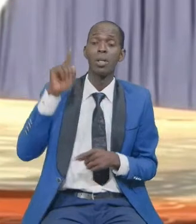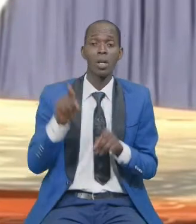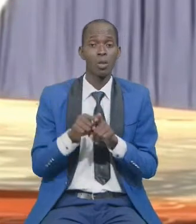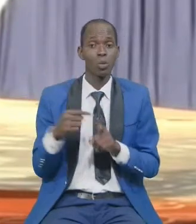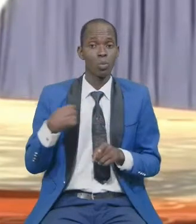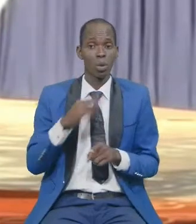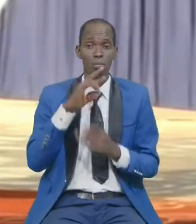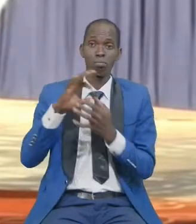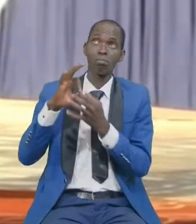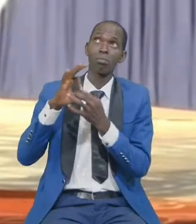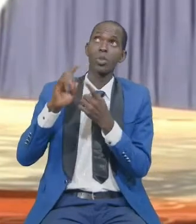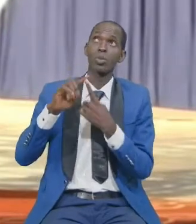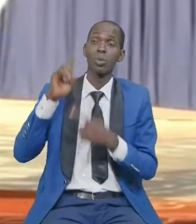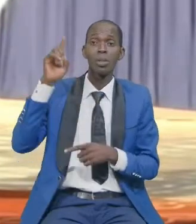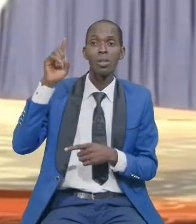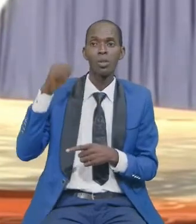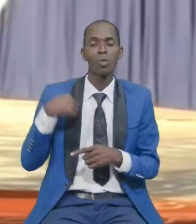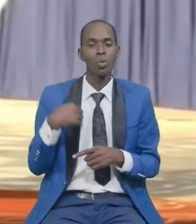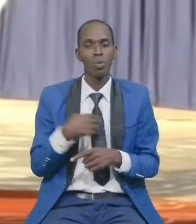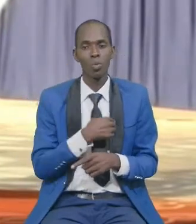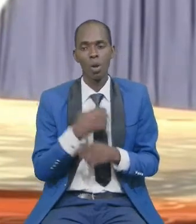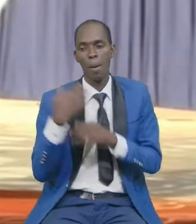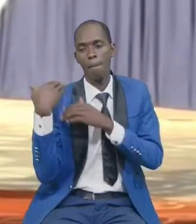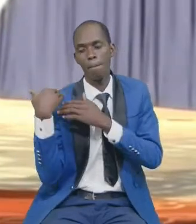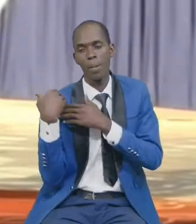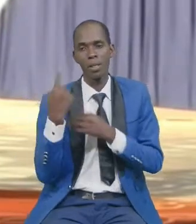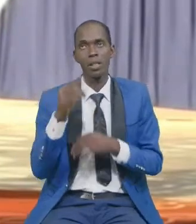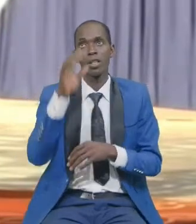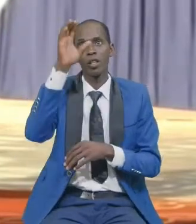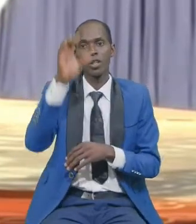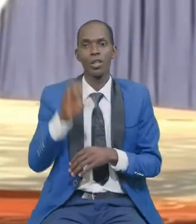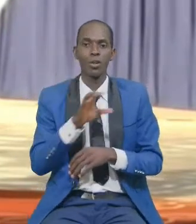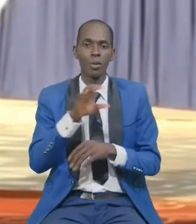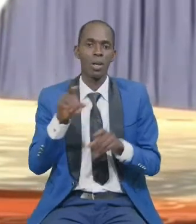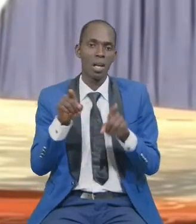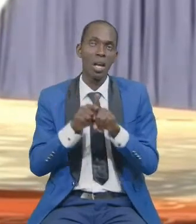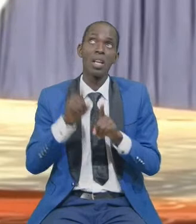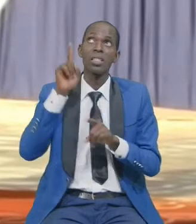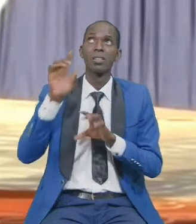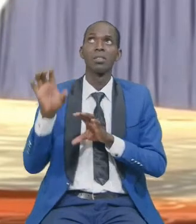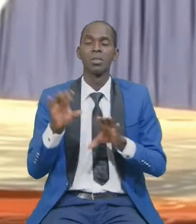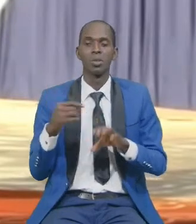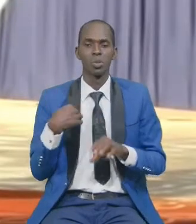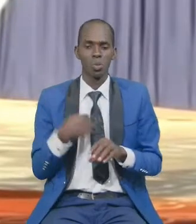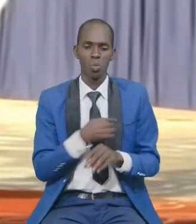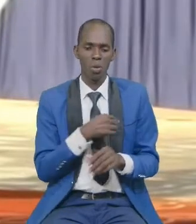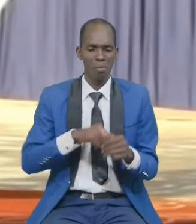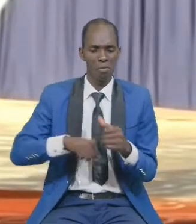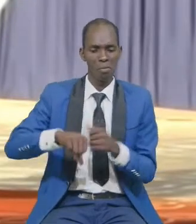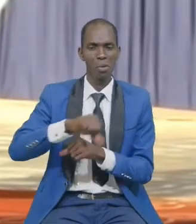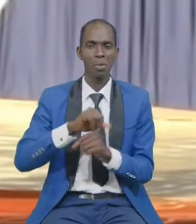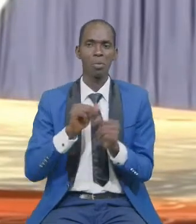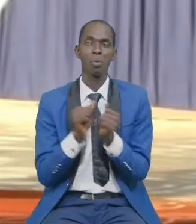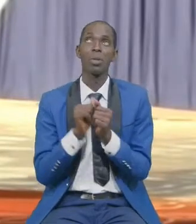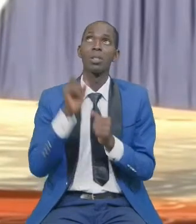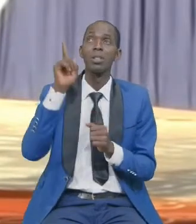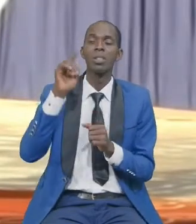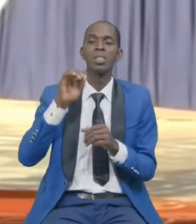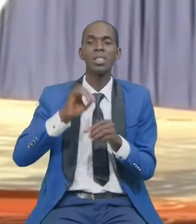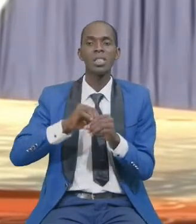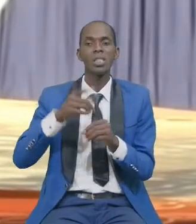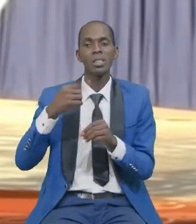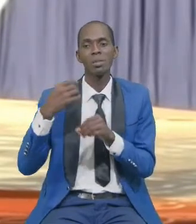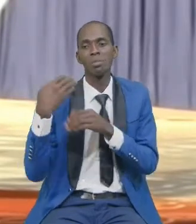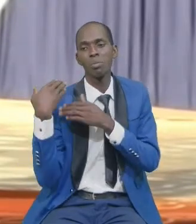him, we bear the cross like he did. We're fellowship with him in the bearing of